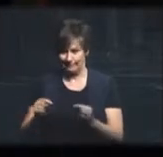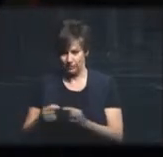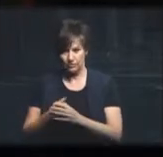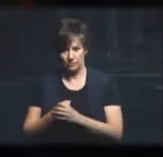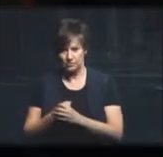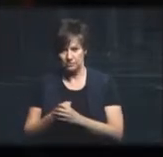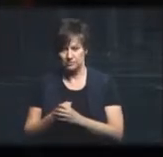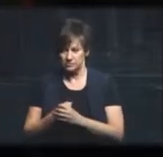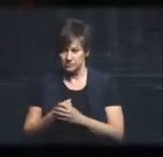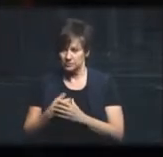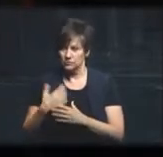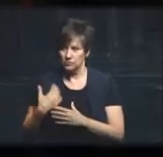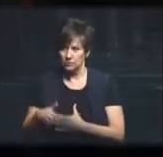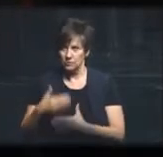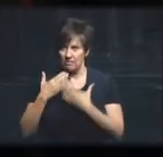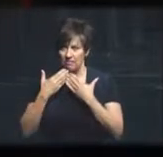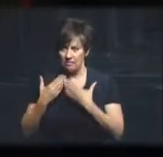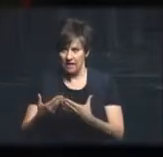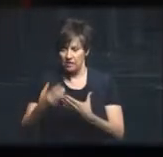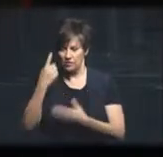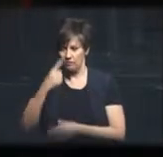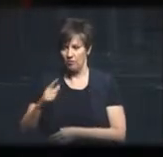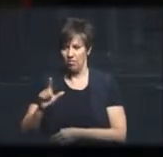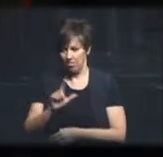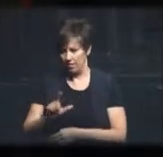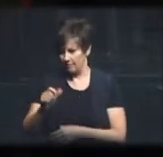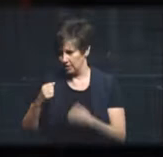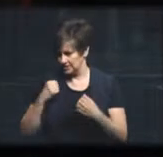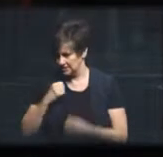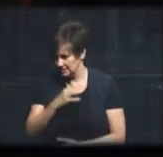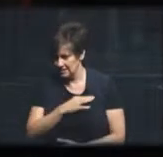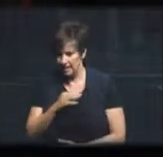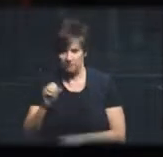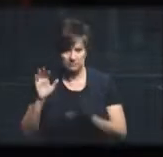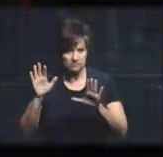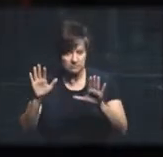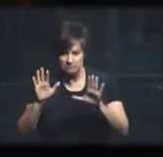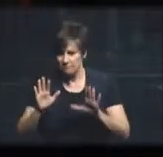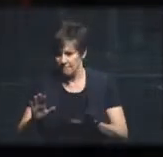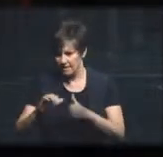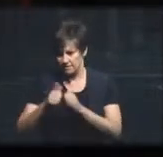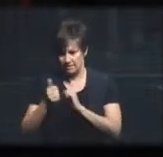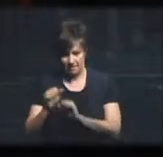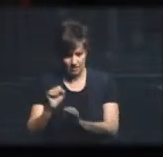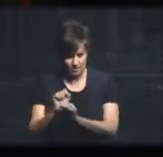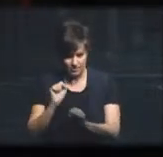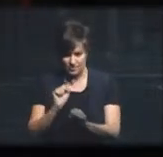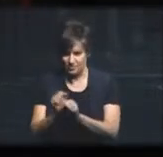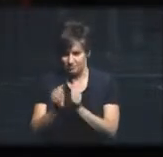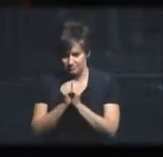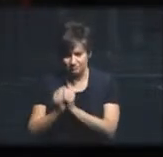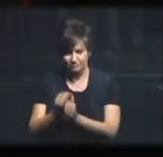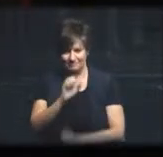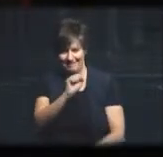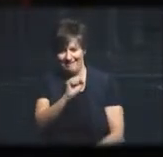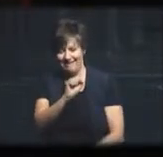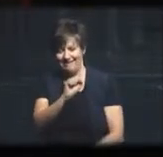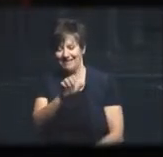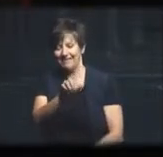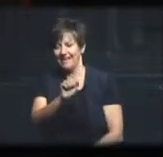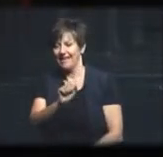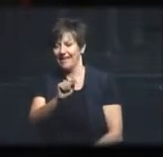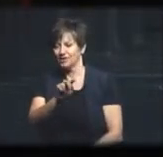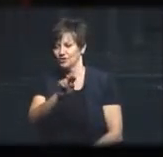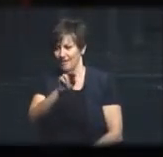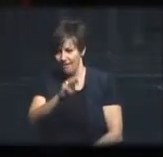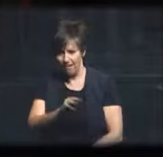huge thank you to the library staff. You guys were amazing in the way that you worked in the atrium, and you just made it work,